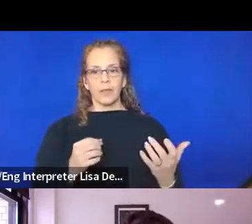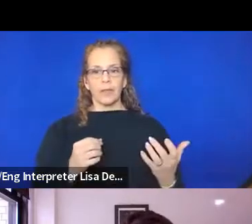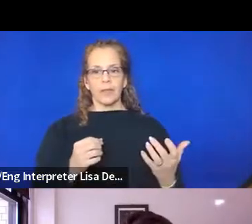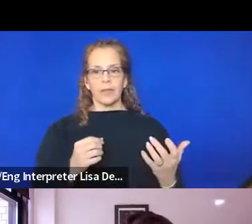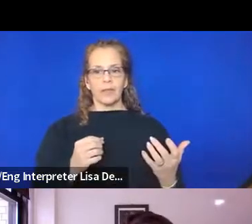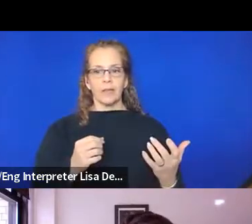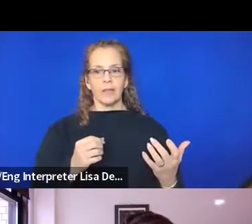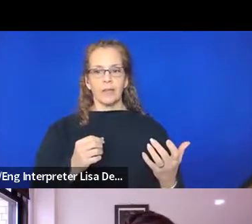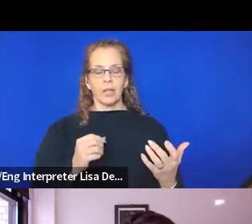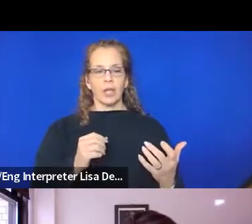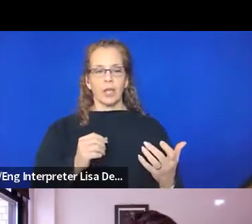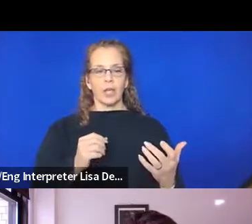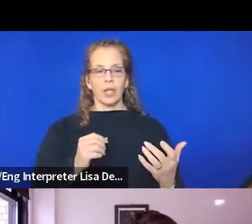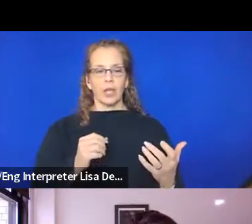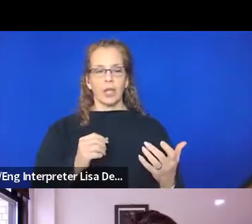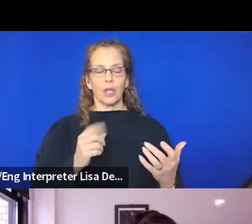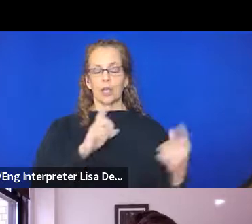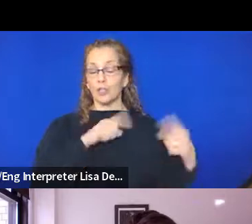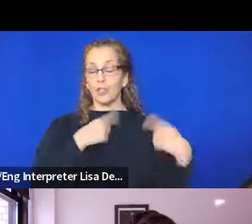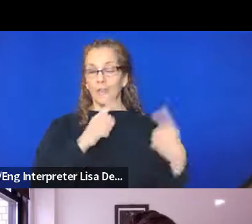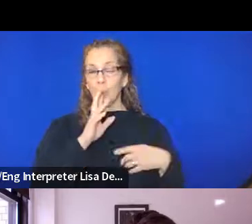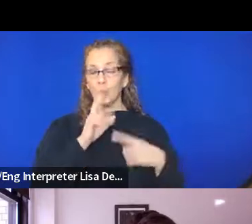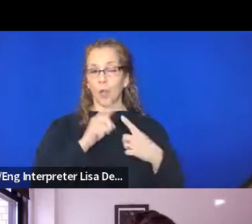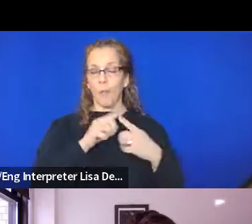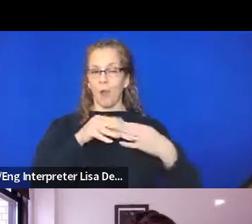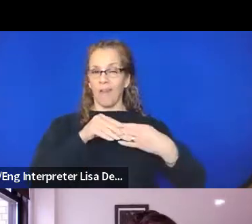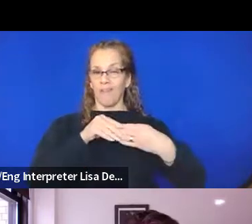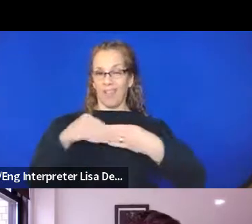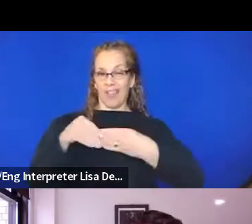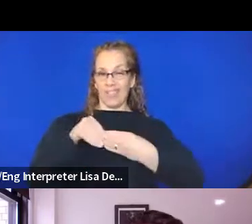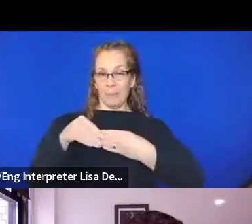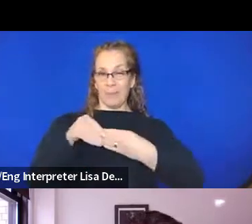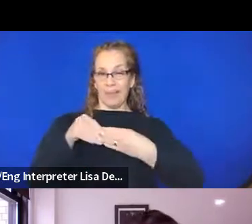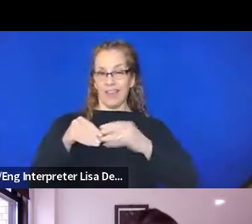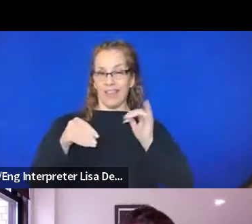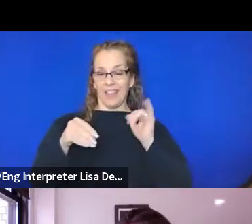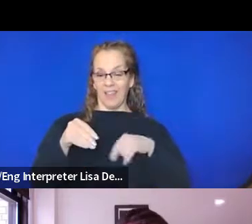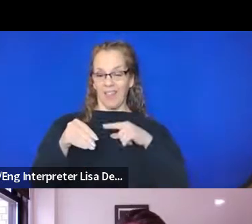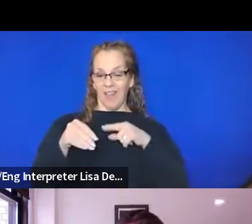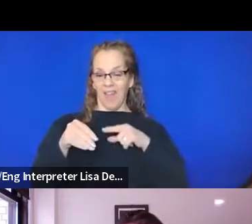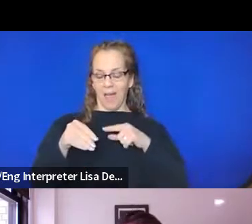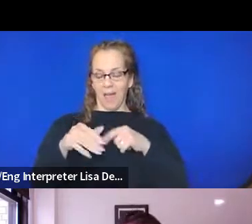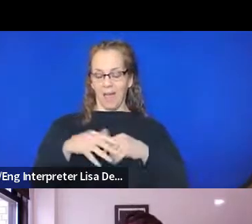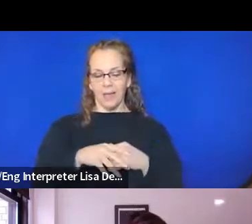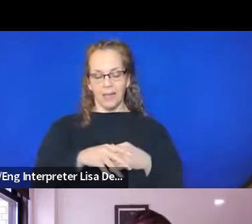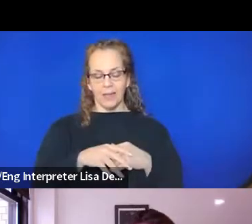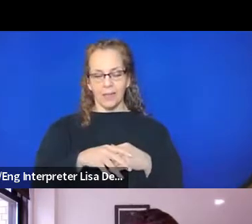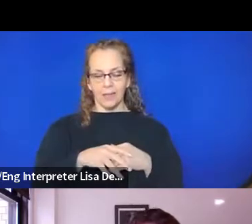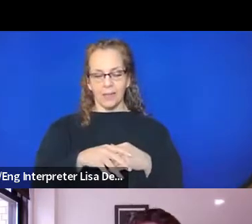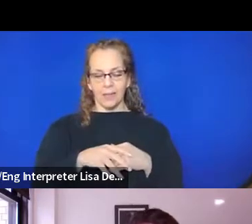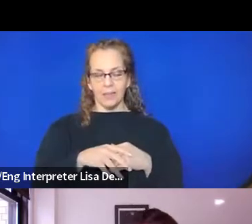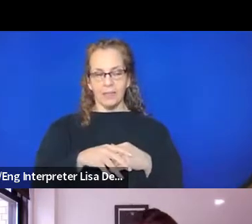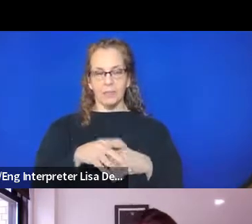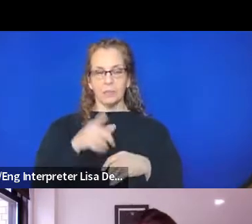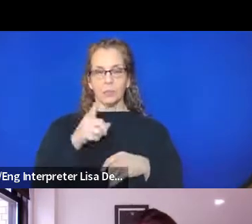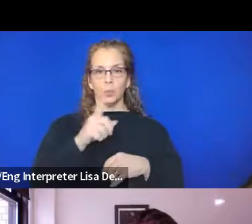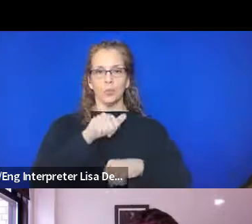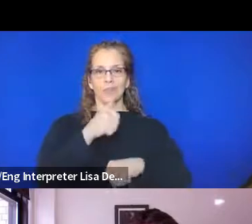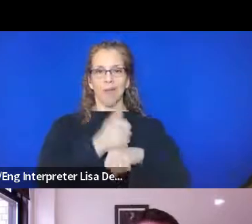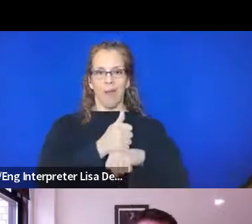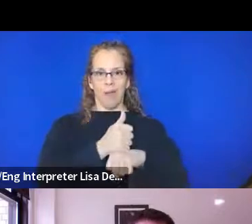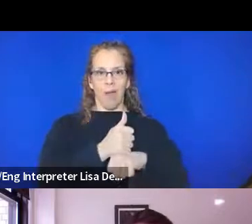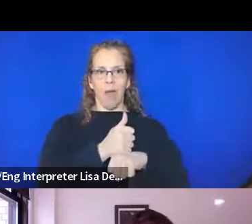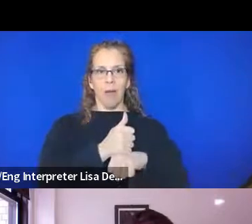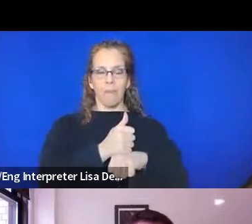of flexibility, and I do feel in some ways the flexibility when you set up these parameters